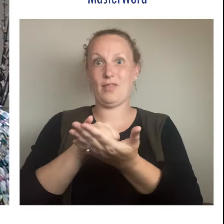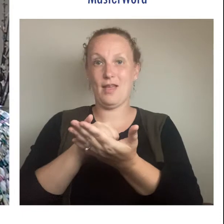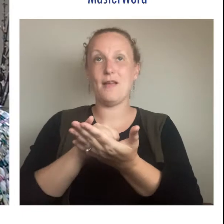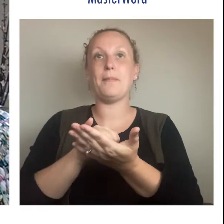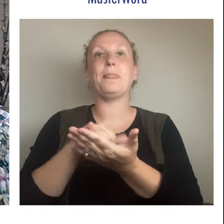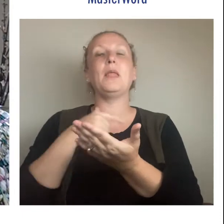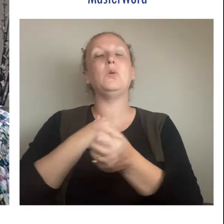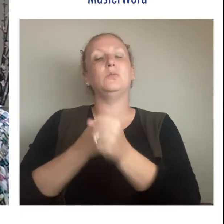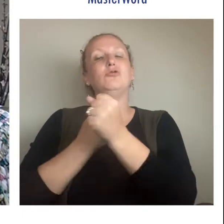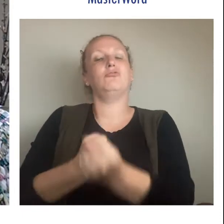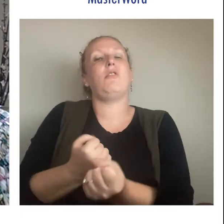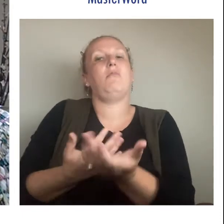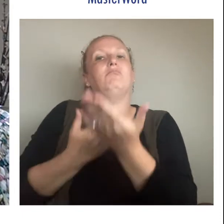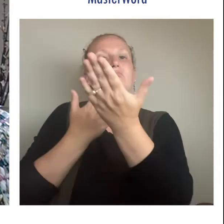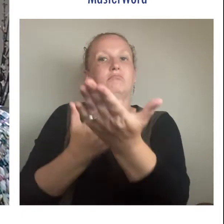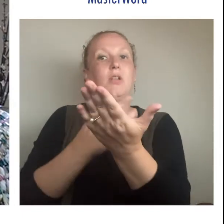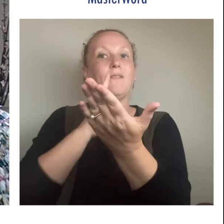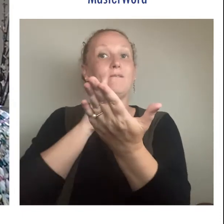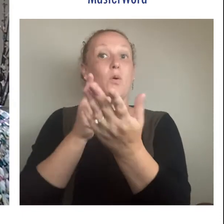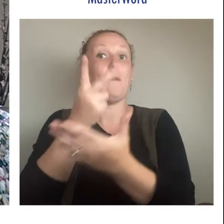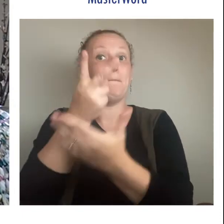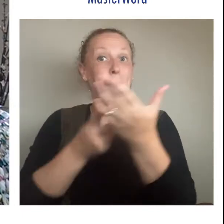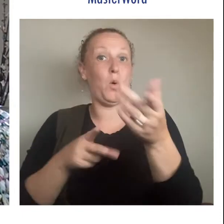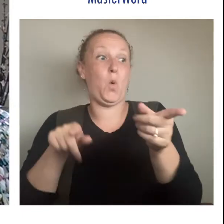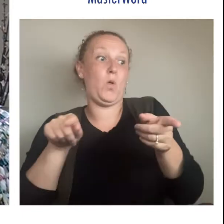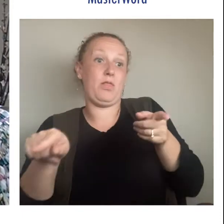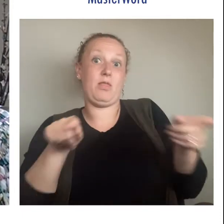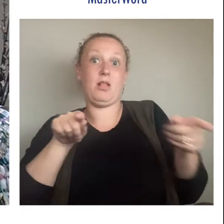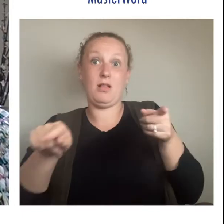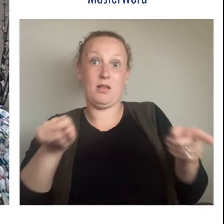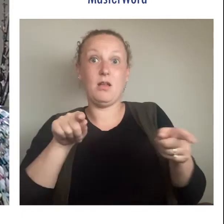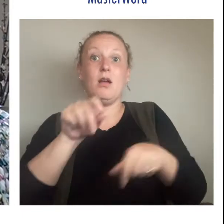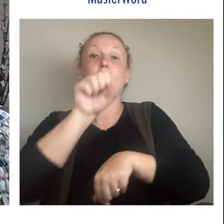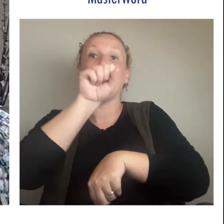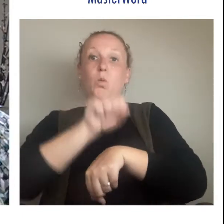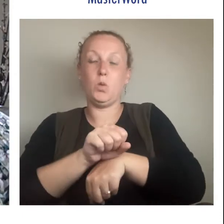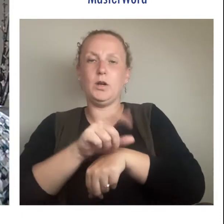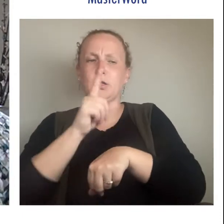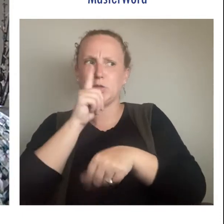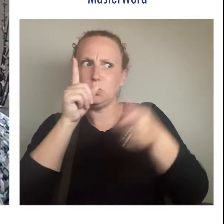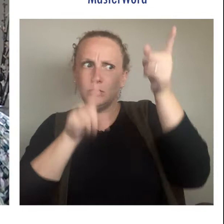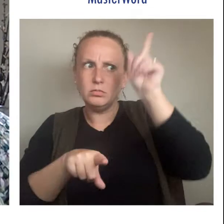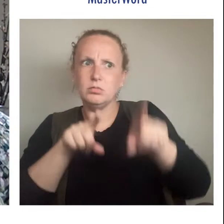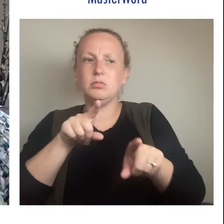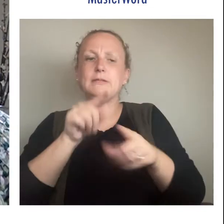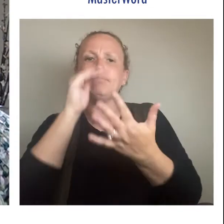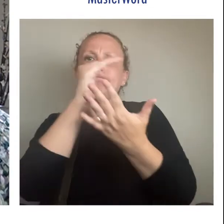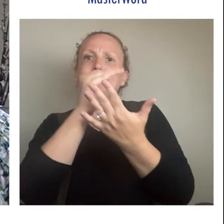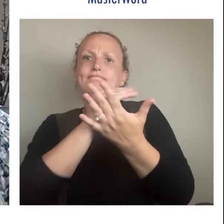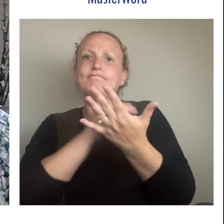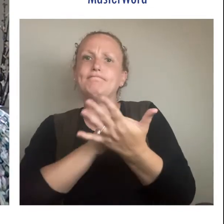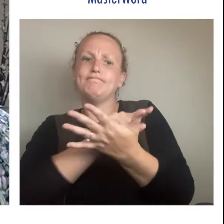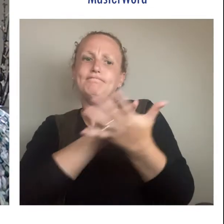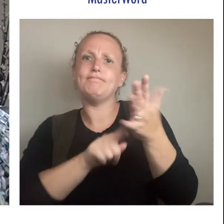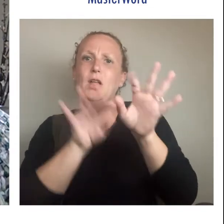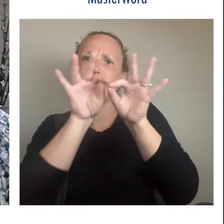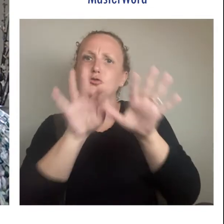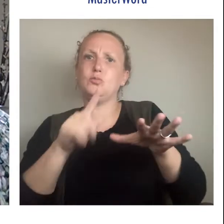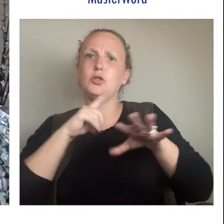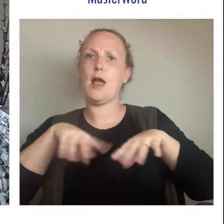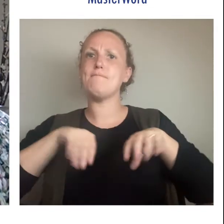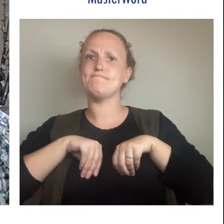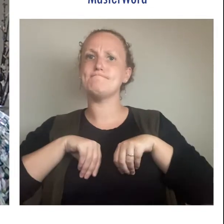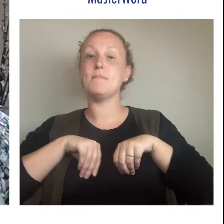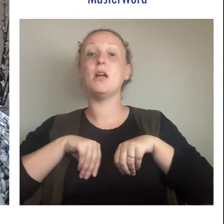that the parties work together to come up with a list of interpreters that both sides agree are acceptable. And that really